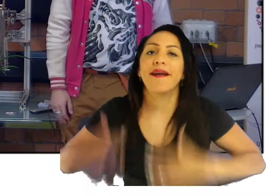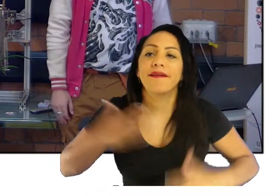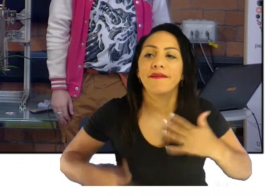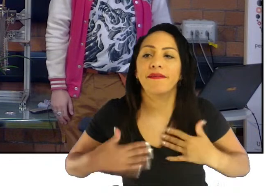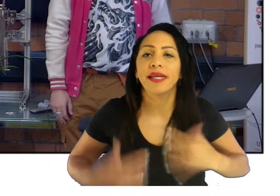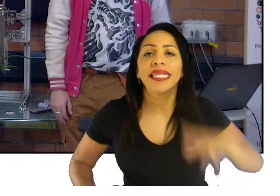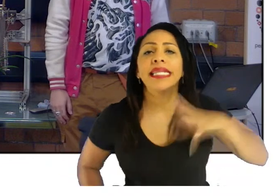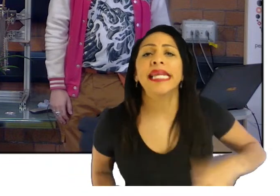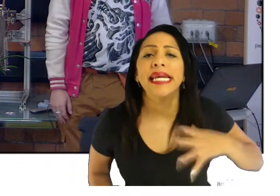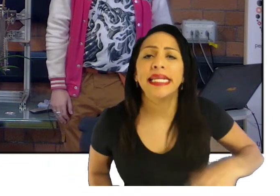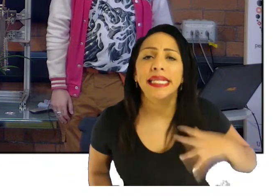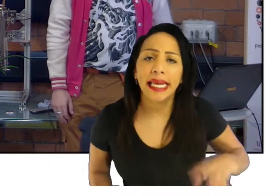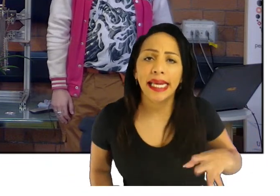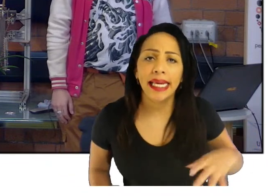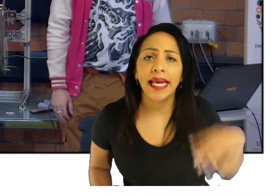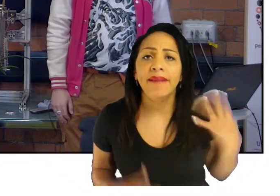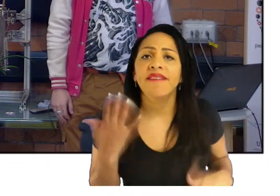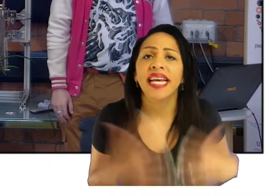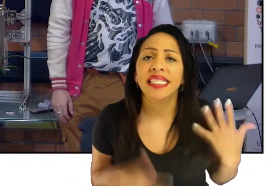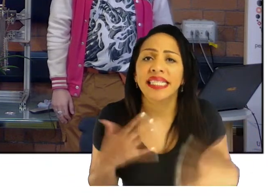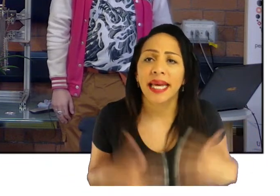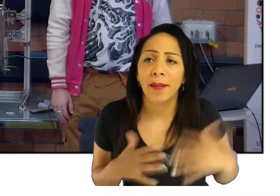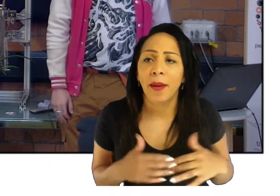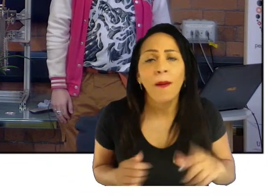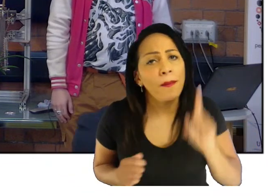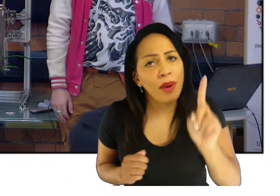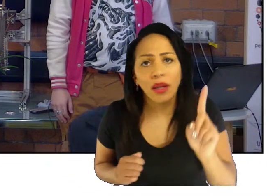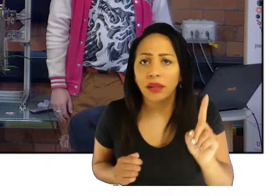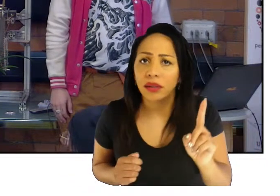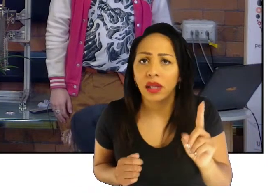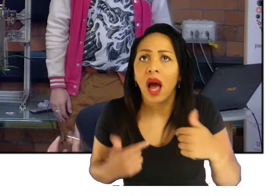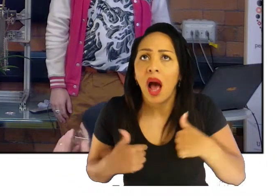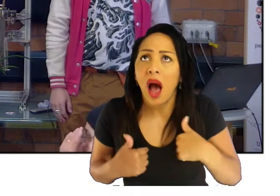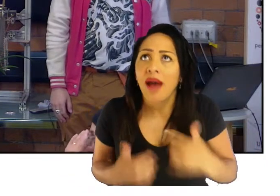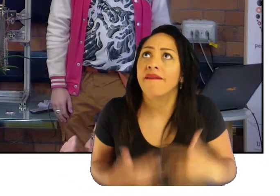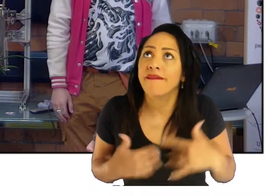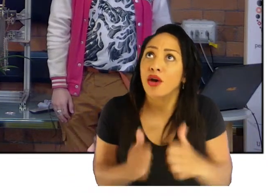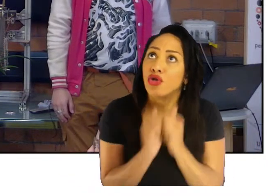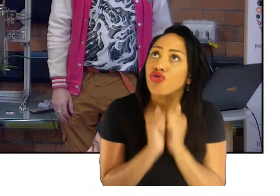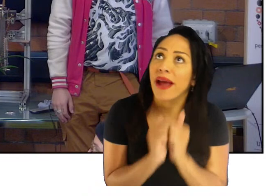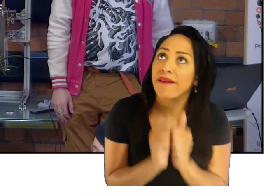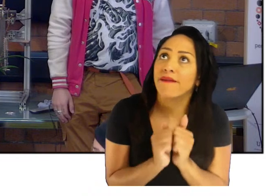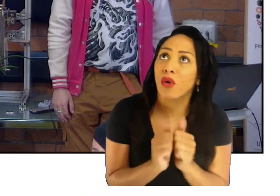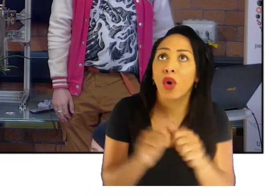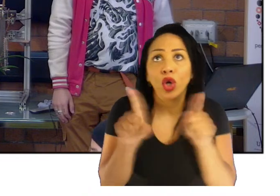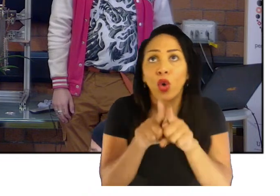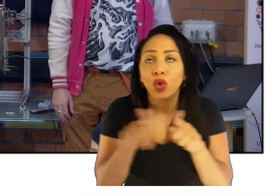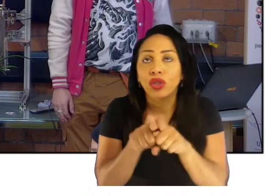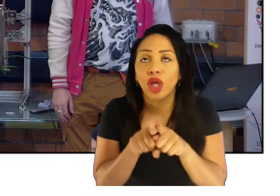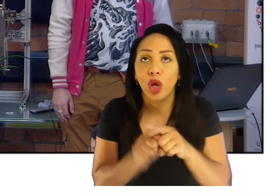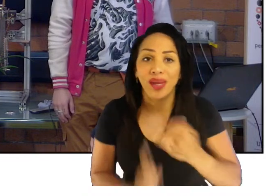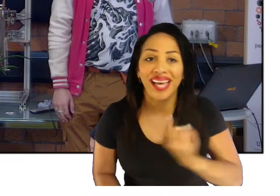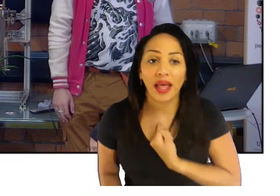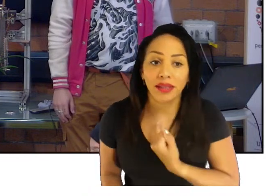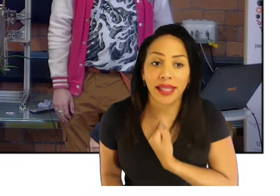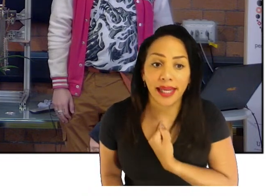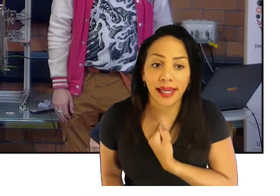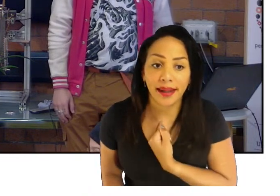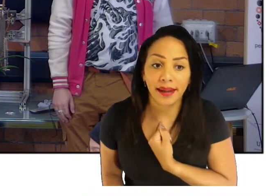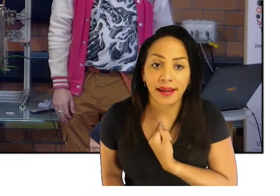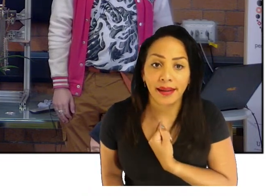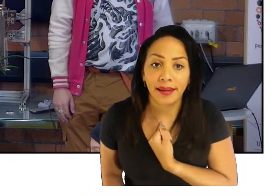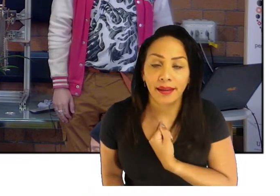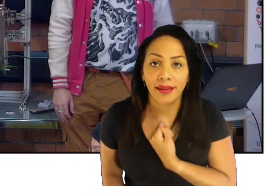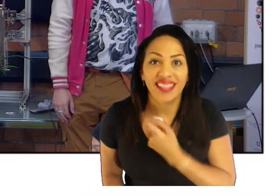And I actually feel very grateful and very guilty. And I feel really awful when I can't meet